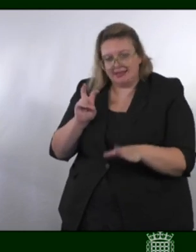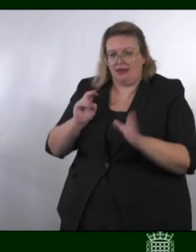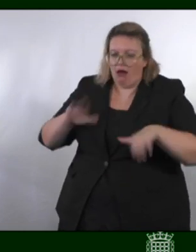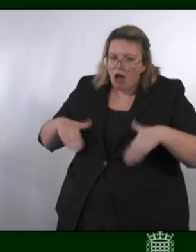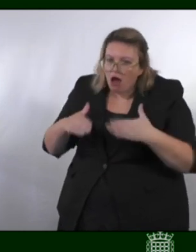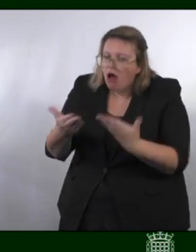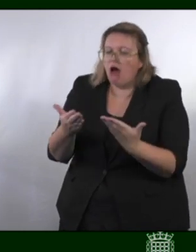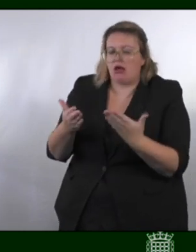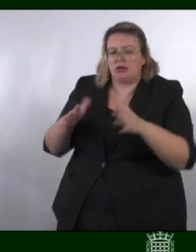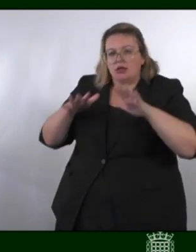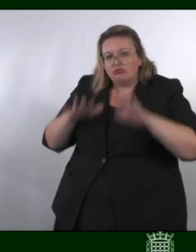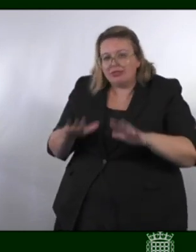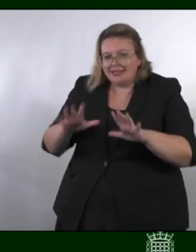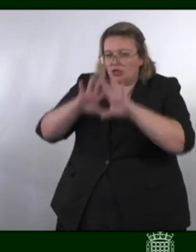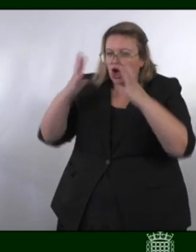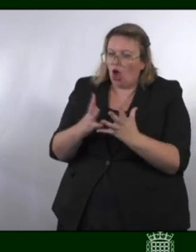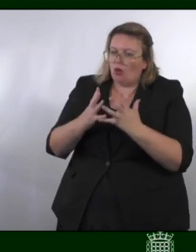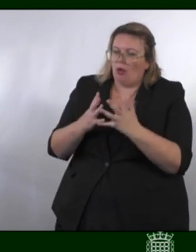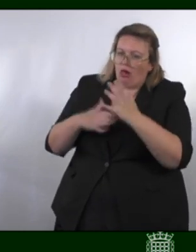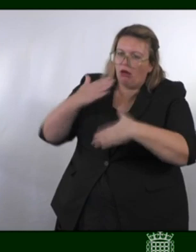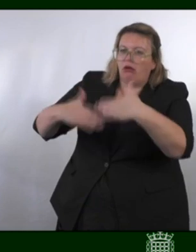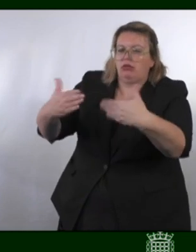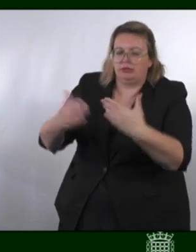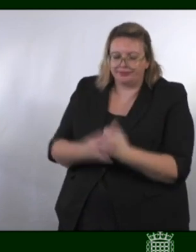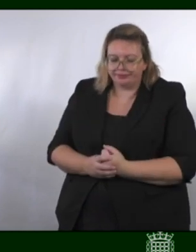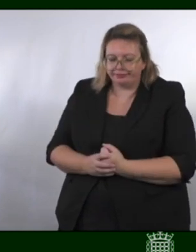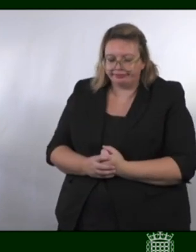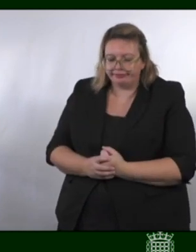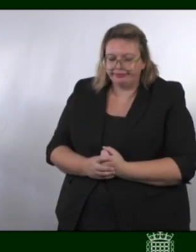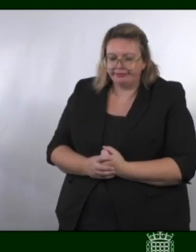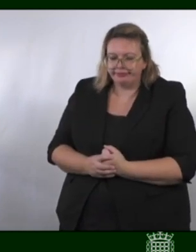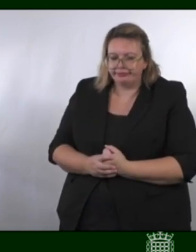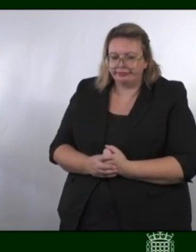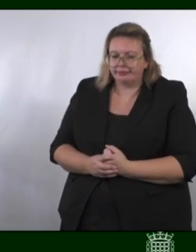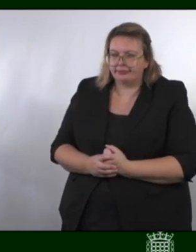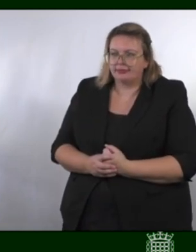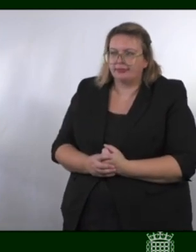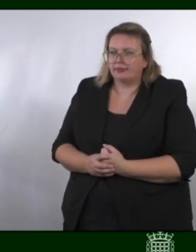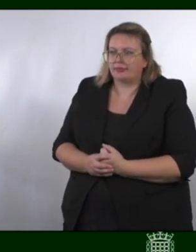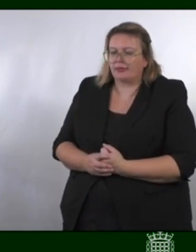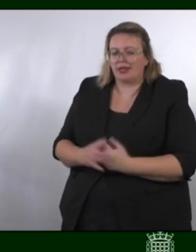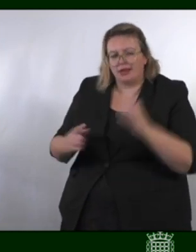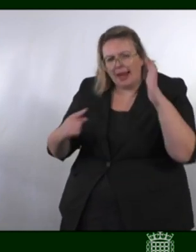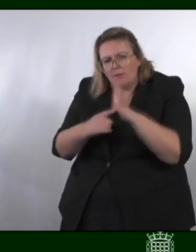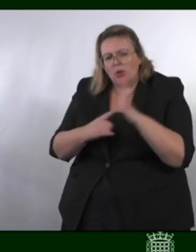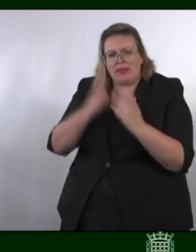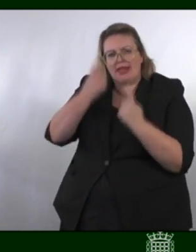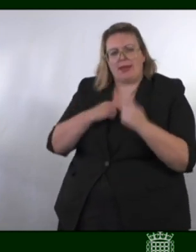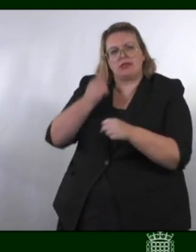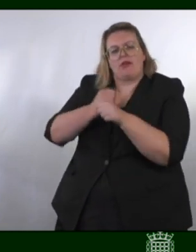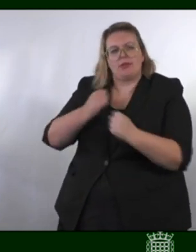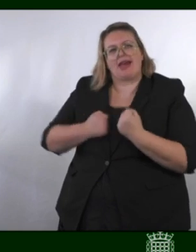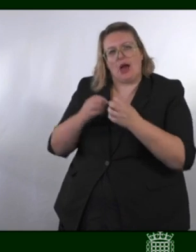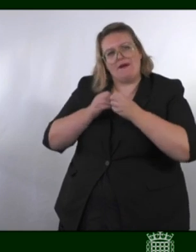ensure that the first consideration he gives to the values and policies of his government are those that which will unite and bring our